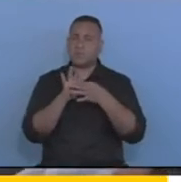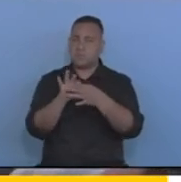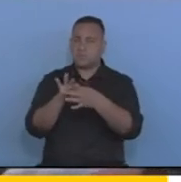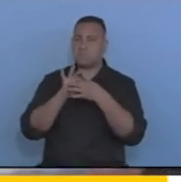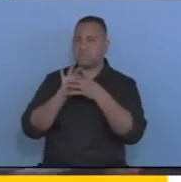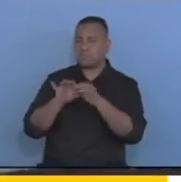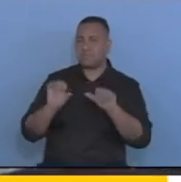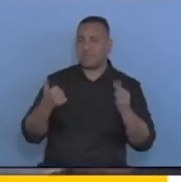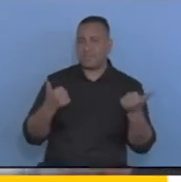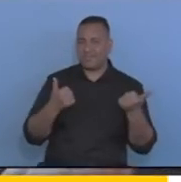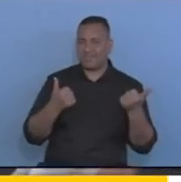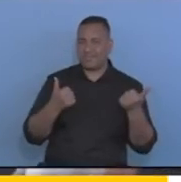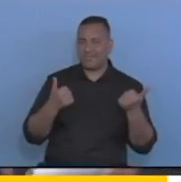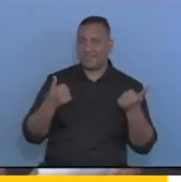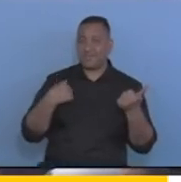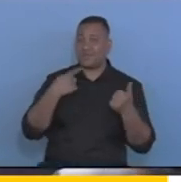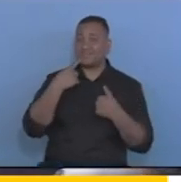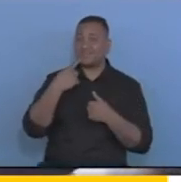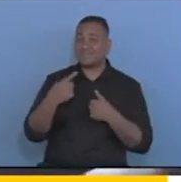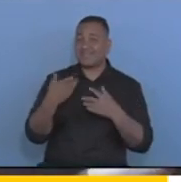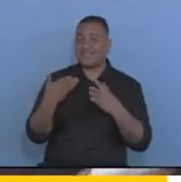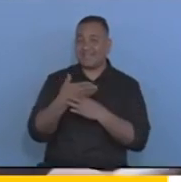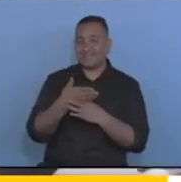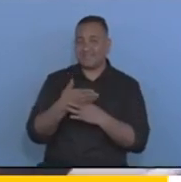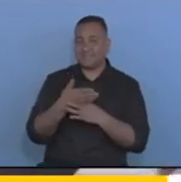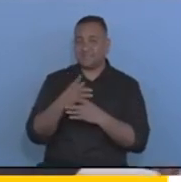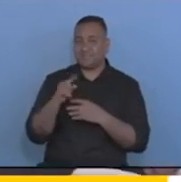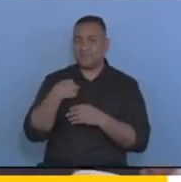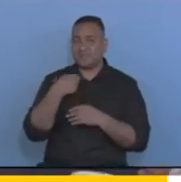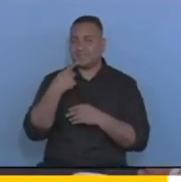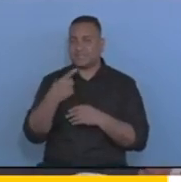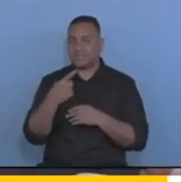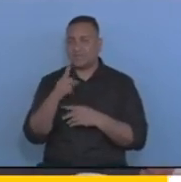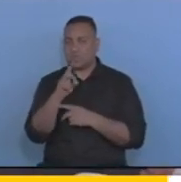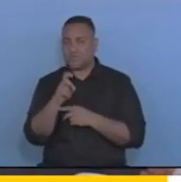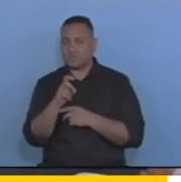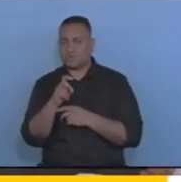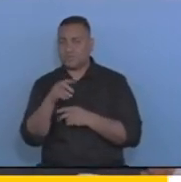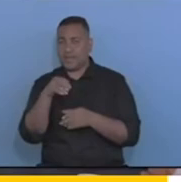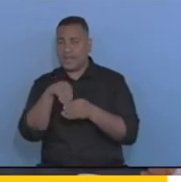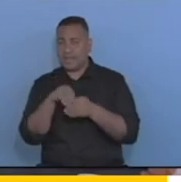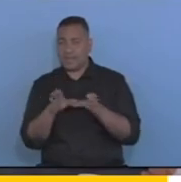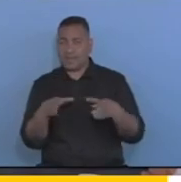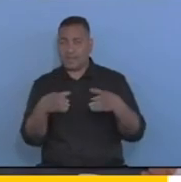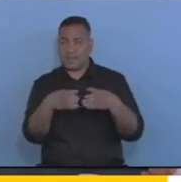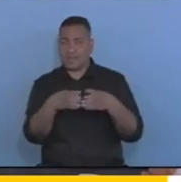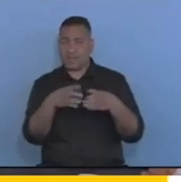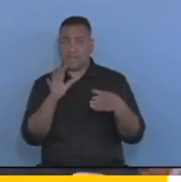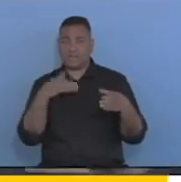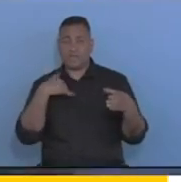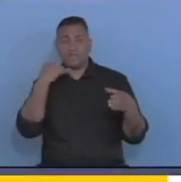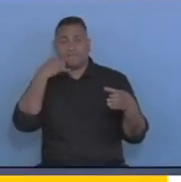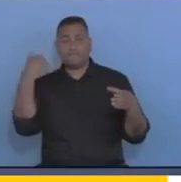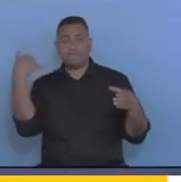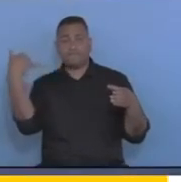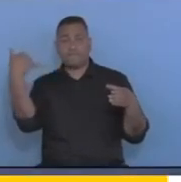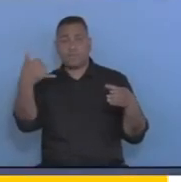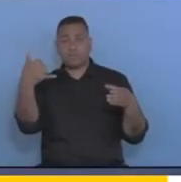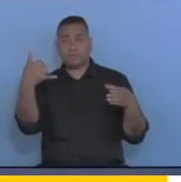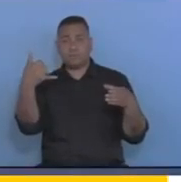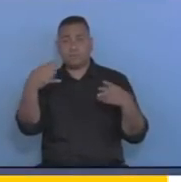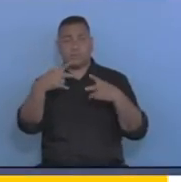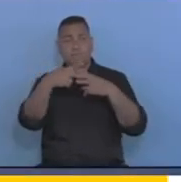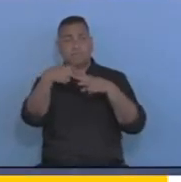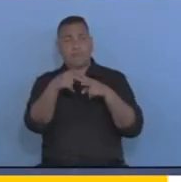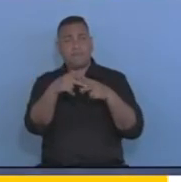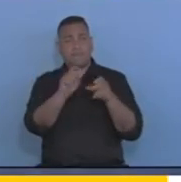now, because really sorry Dougal, I know you got a question there. And in the industry, I mean, if I call out a plumber, it's always, I'm sorry, it's always been a man. So